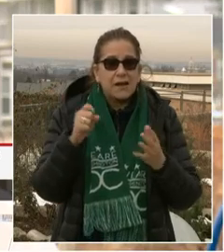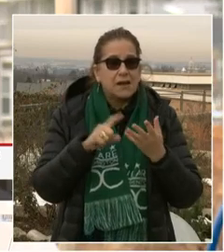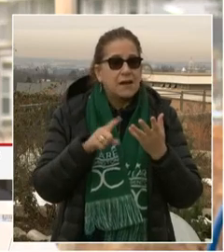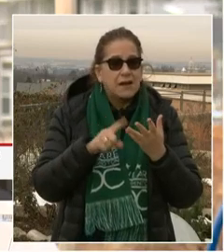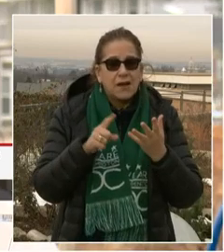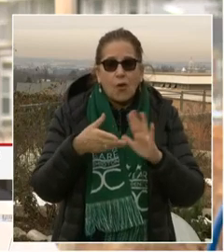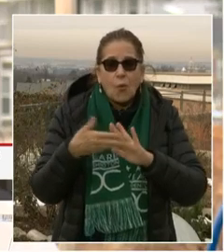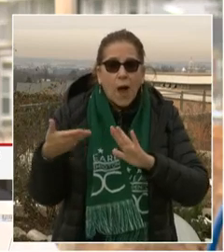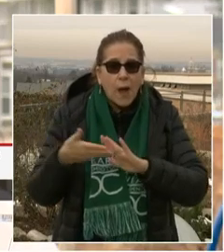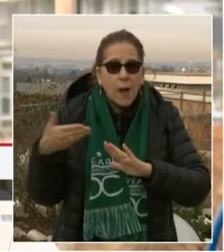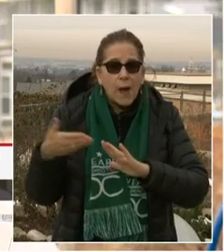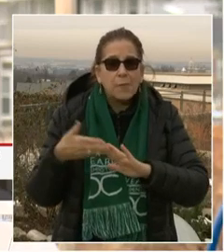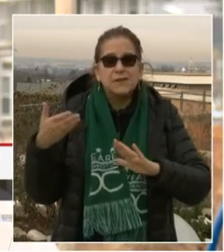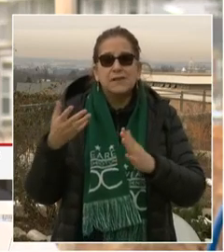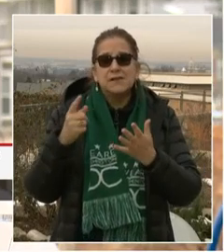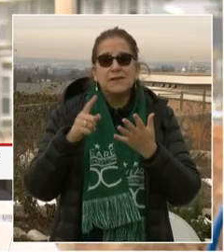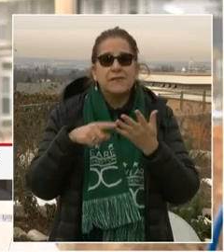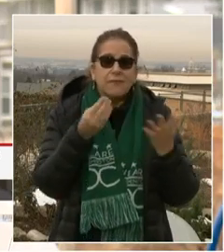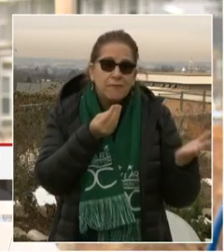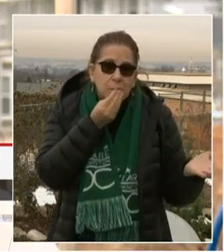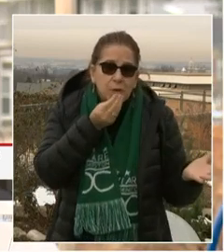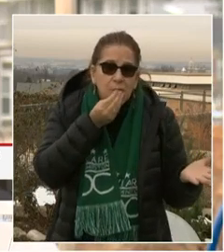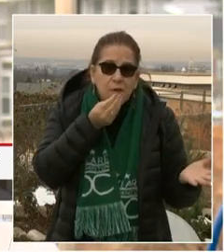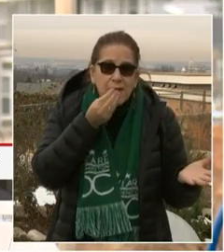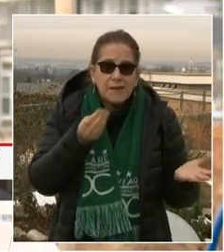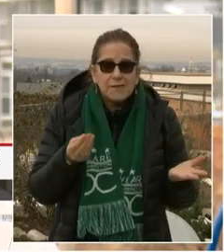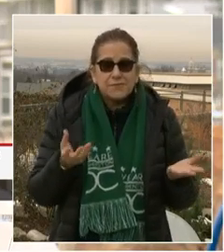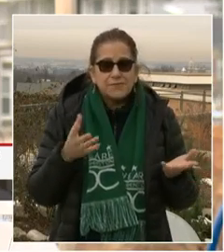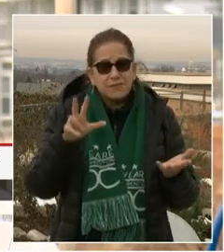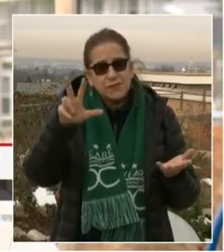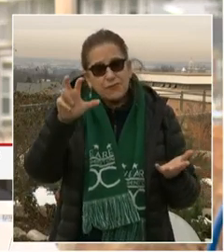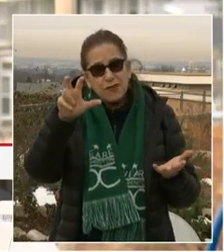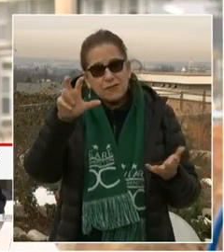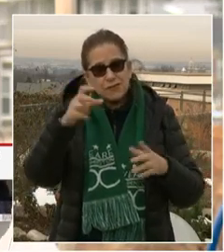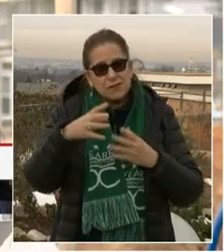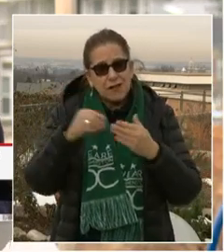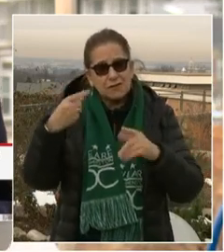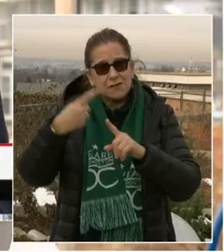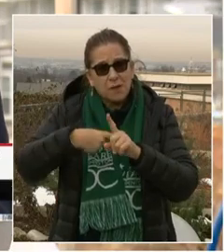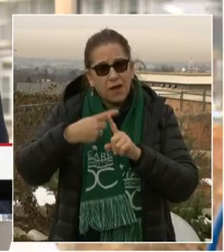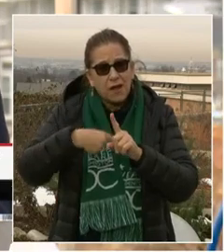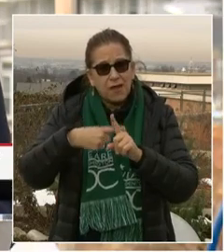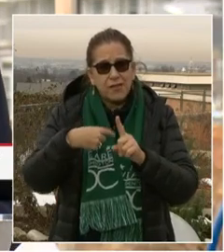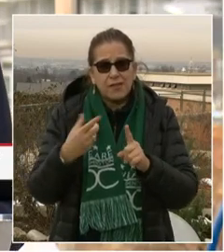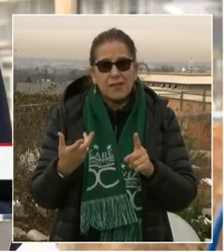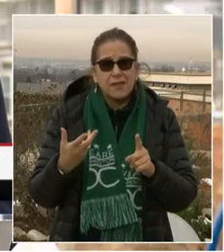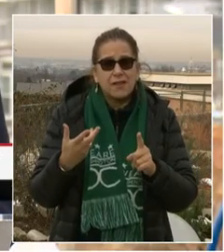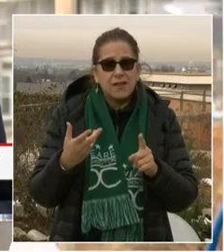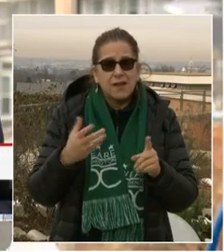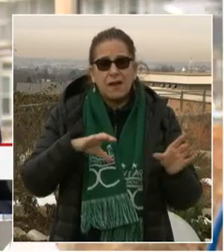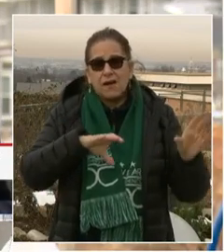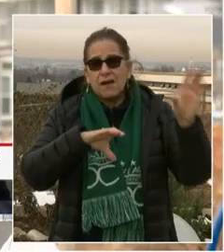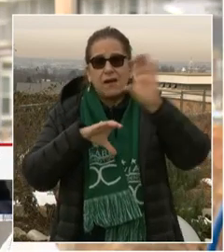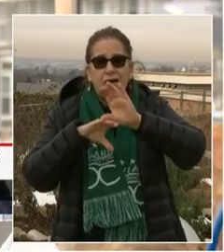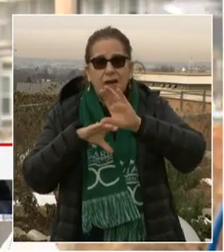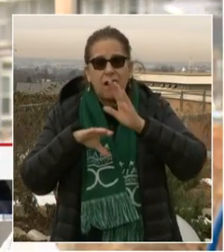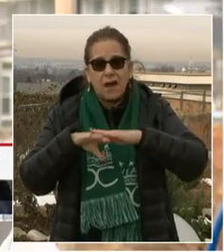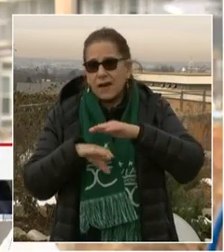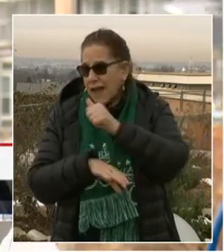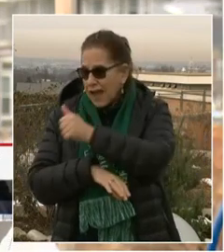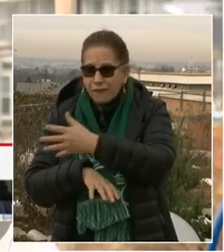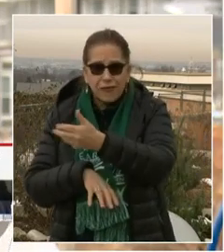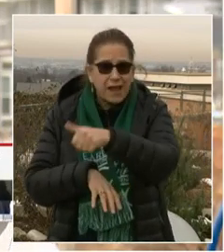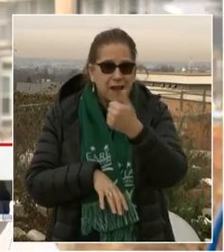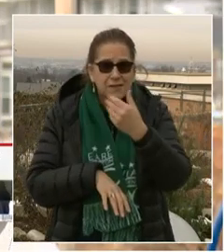to be about $300 a month. And when you combine that with everything else, the cost of a newborn